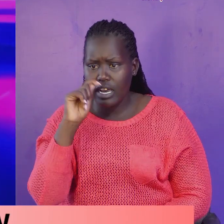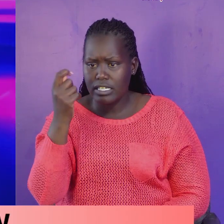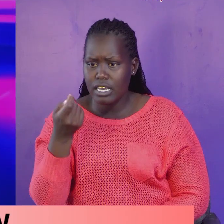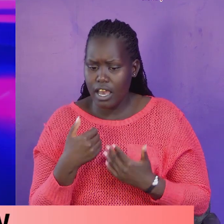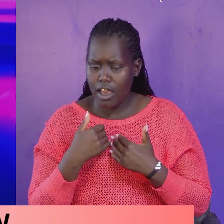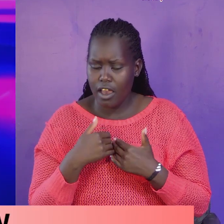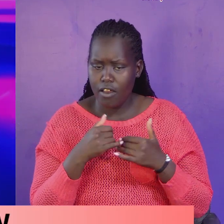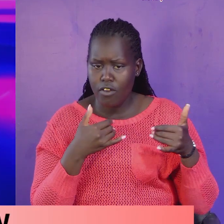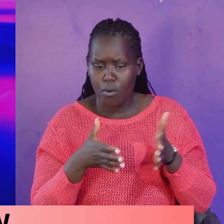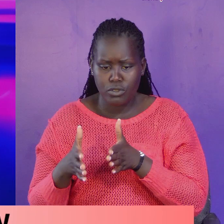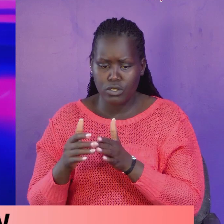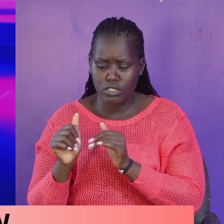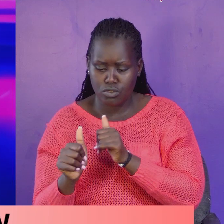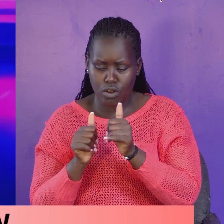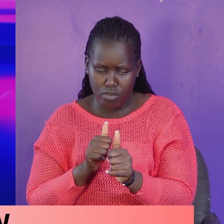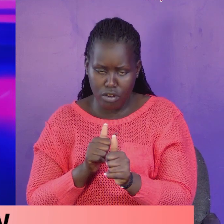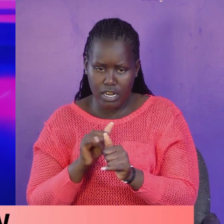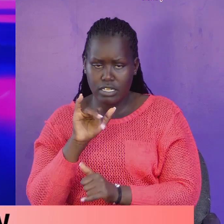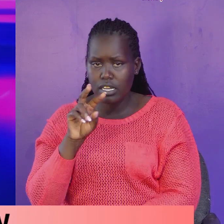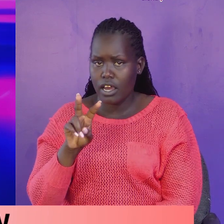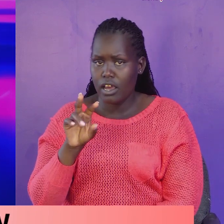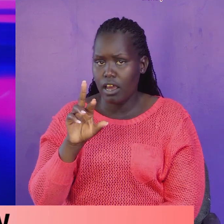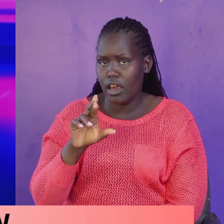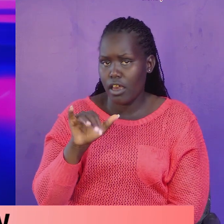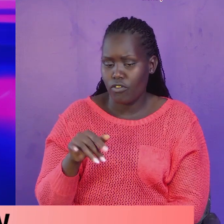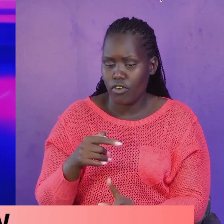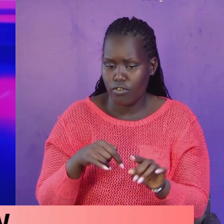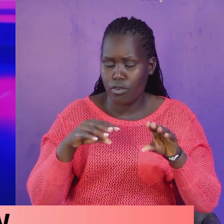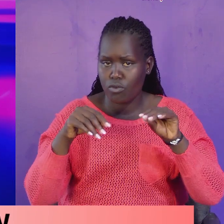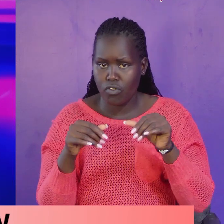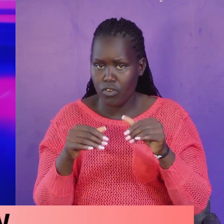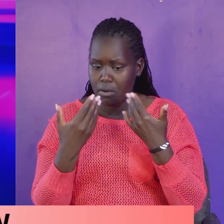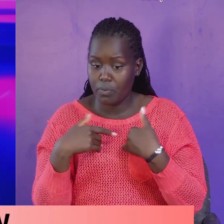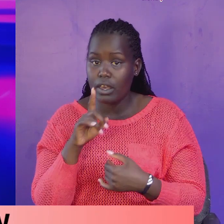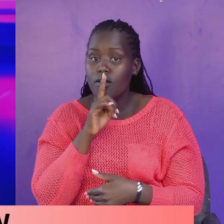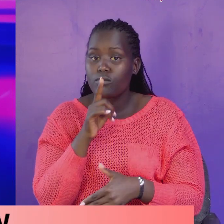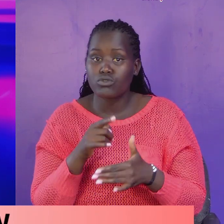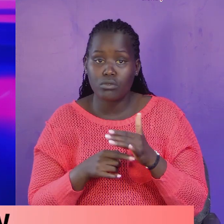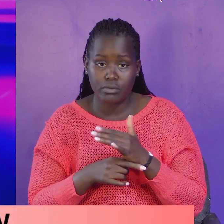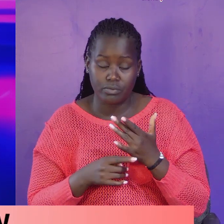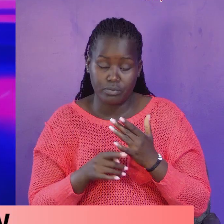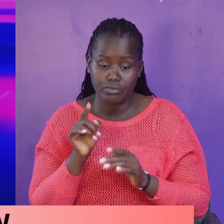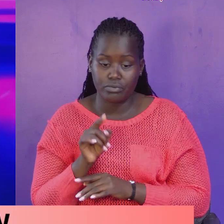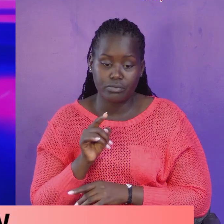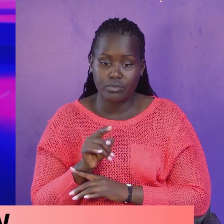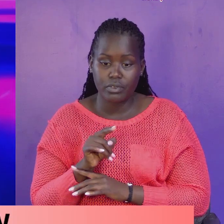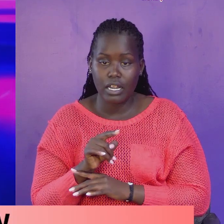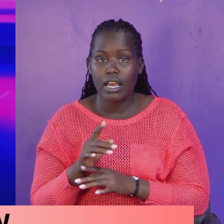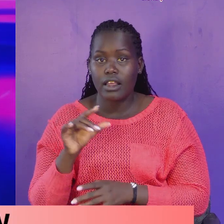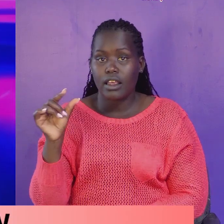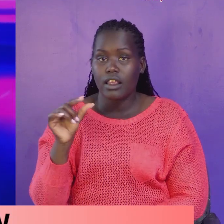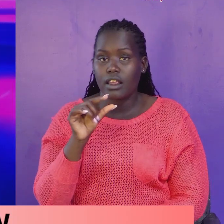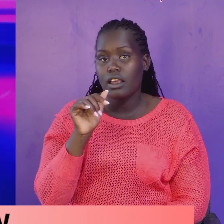deny Ivory Coast from qualifying to the World Cup? And I'm sure that's what the Gabon